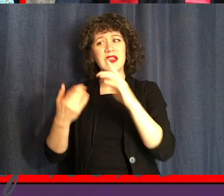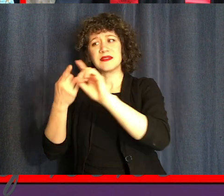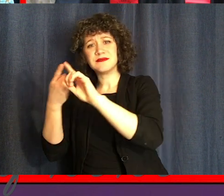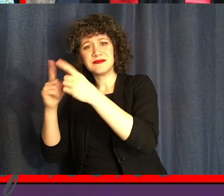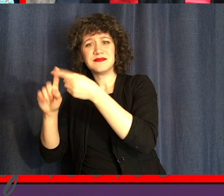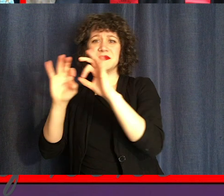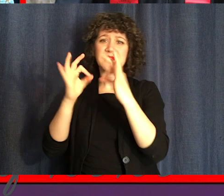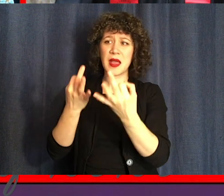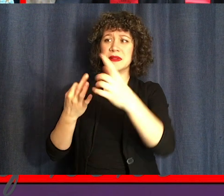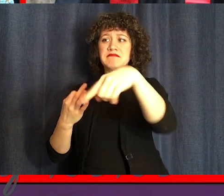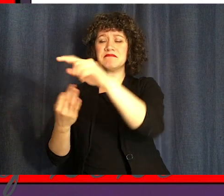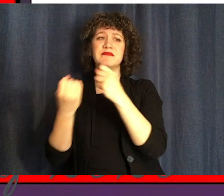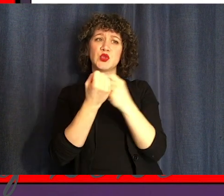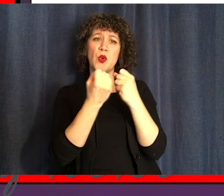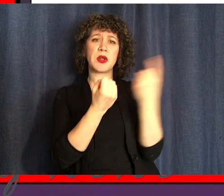him.